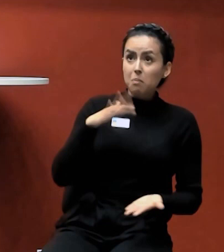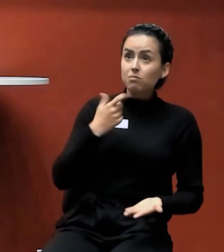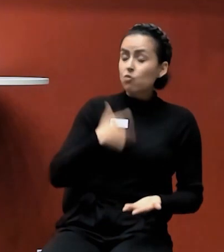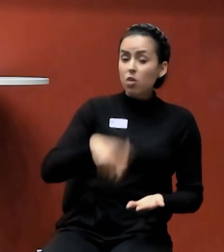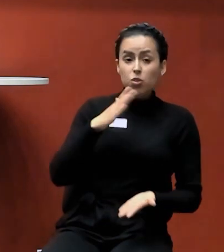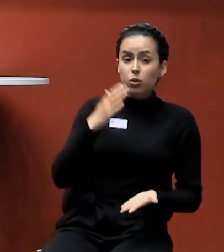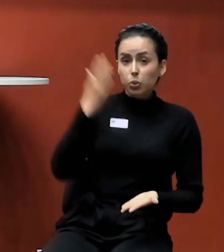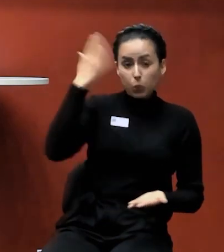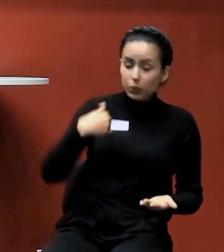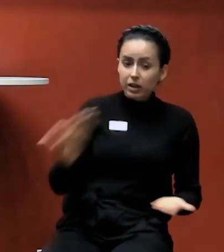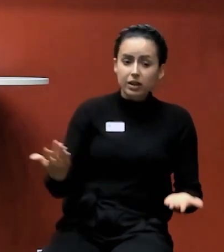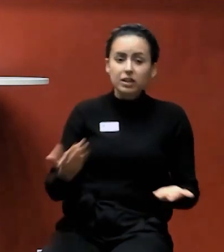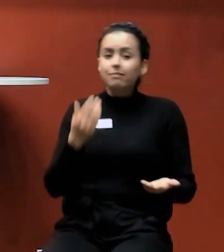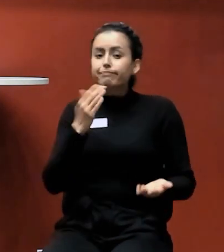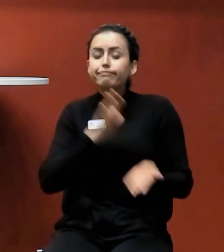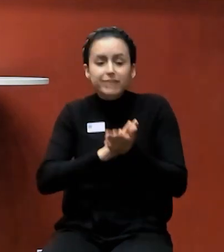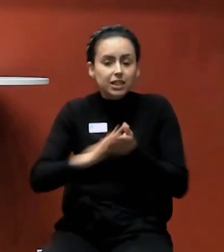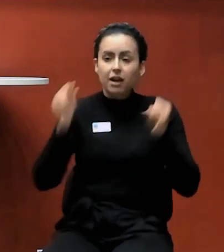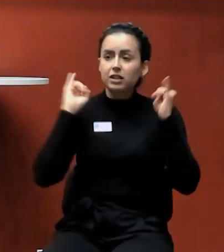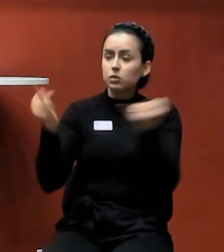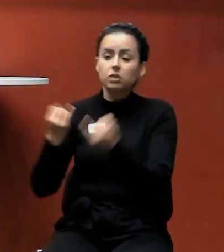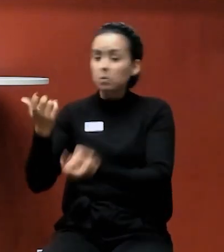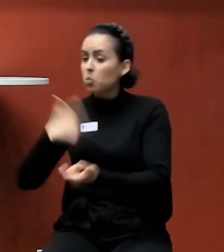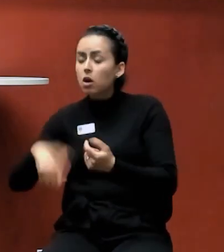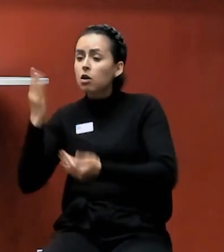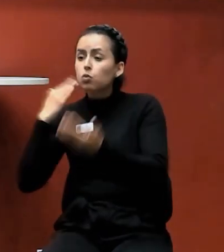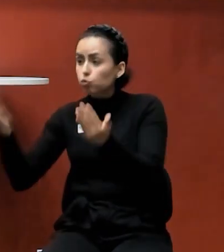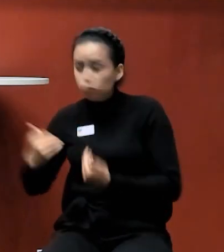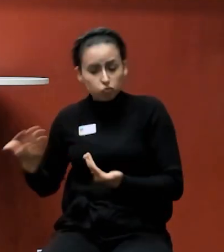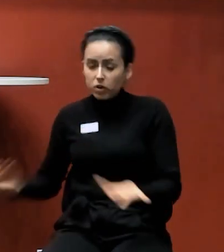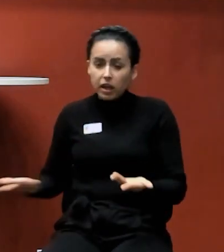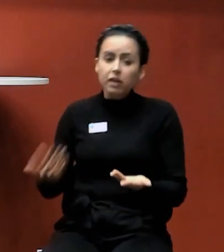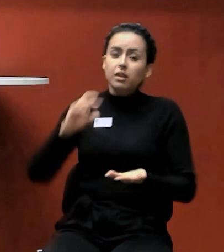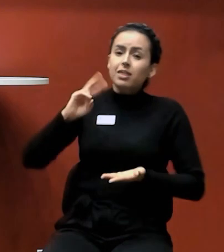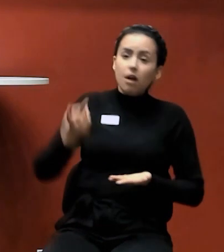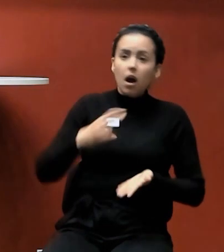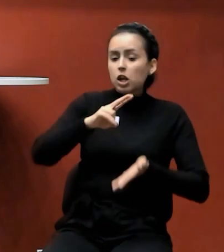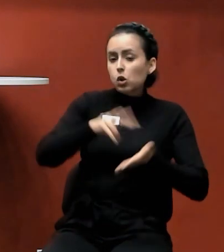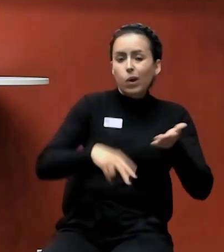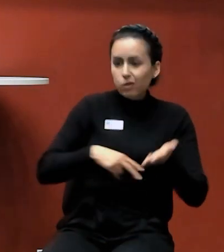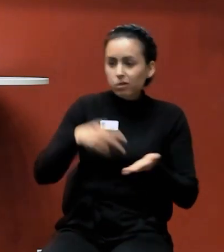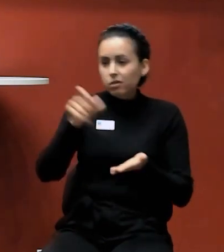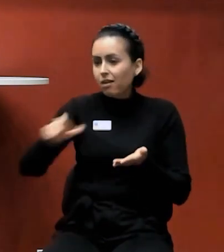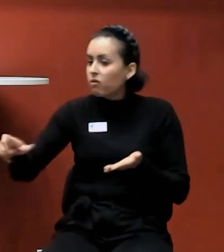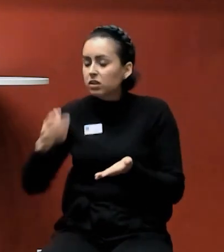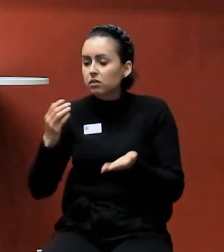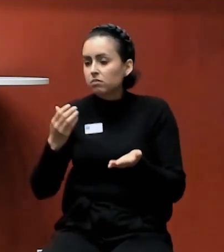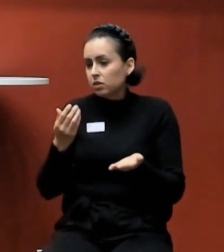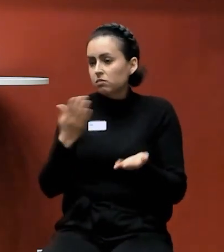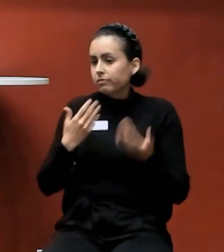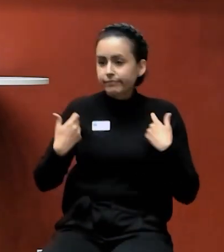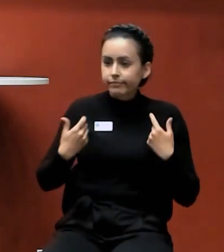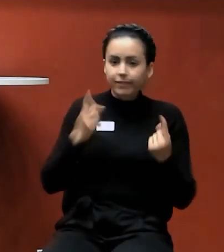no invitation from any institution, any choreographic center, nothing. Like, how do you make that shift? How do